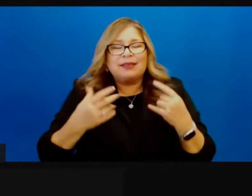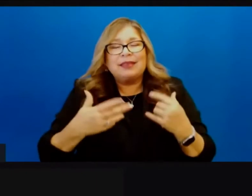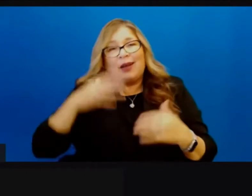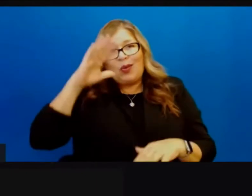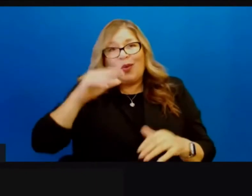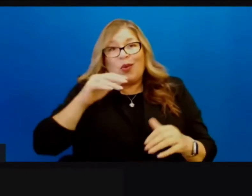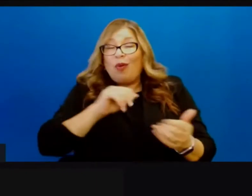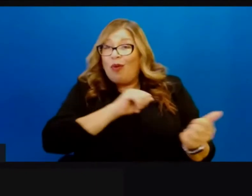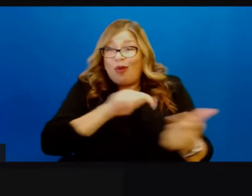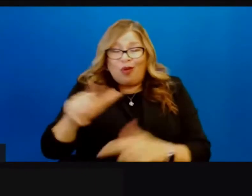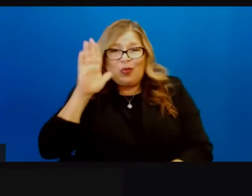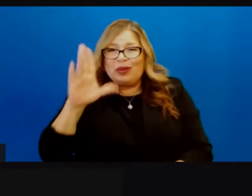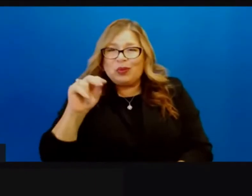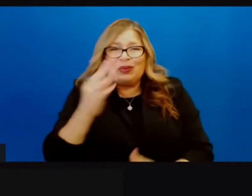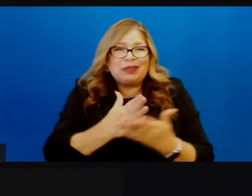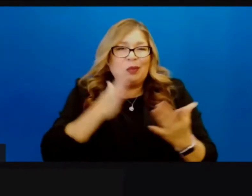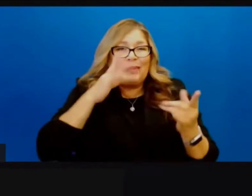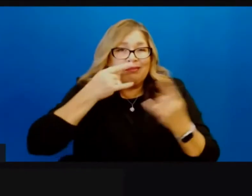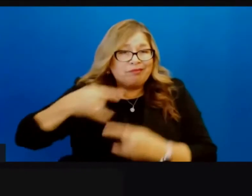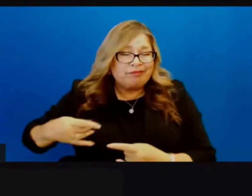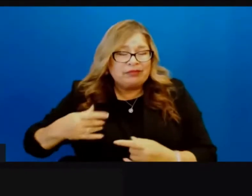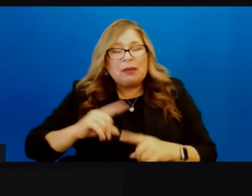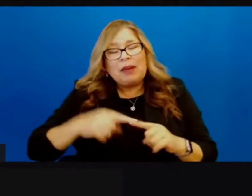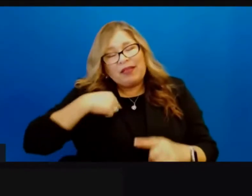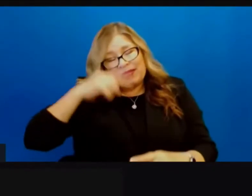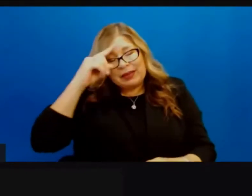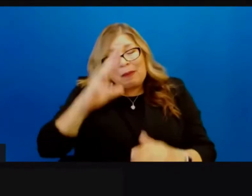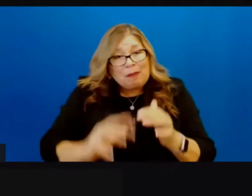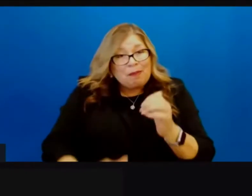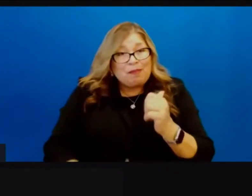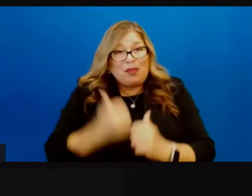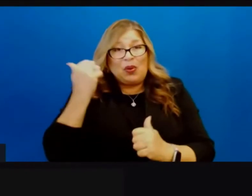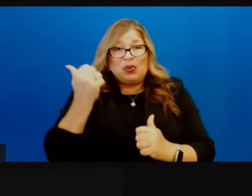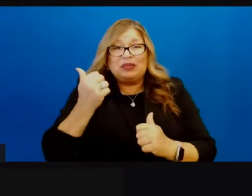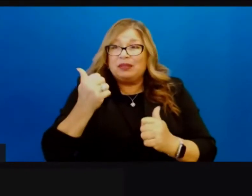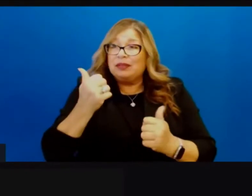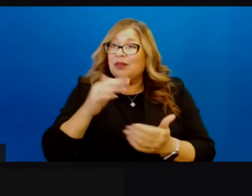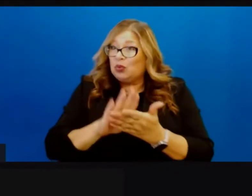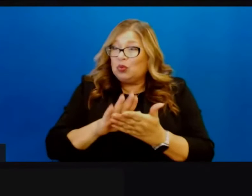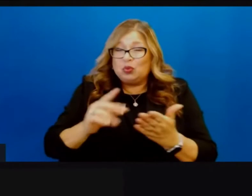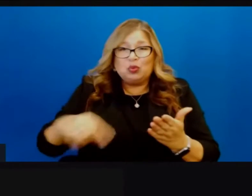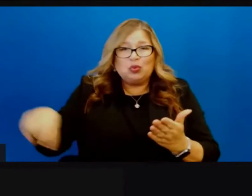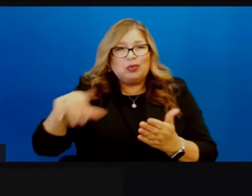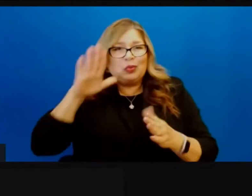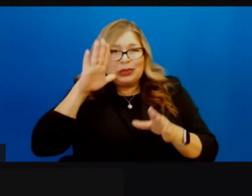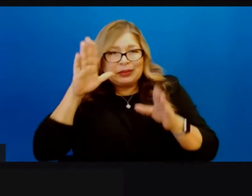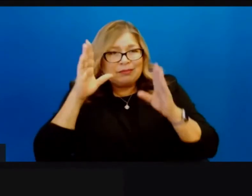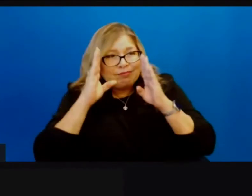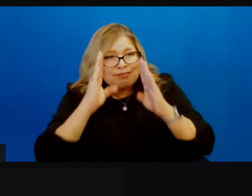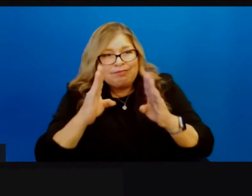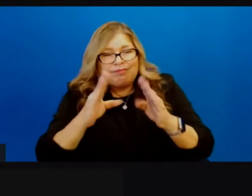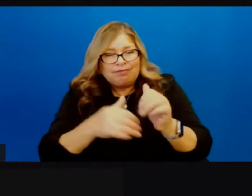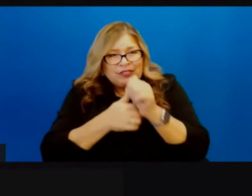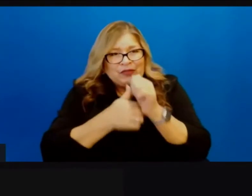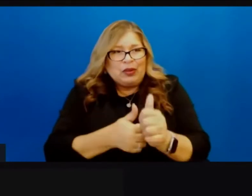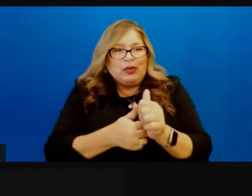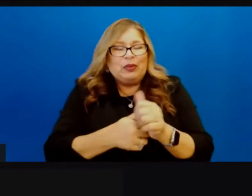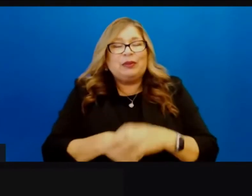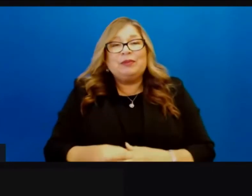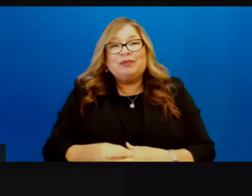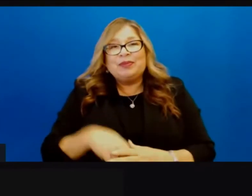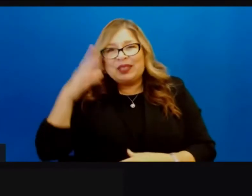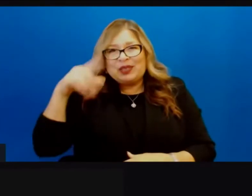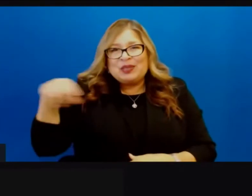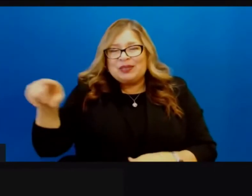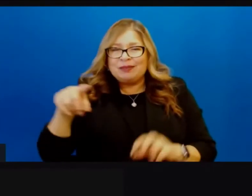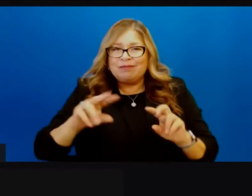everywhere, but I think in the vast majority, the message will be heeded. The anticipation for